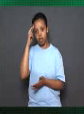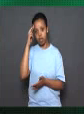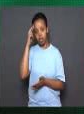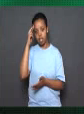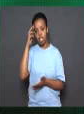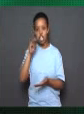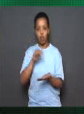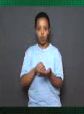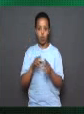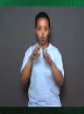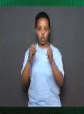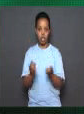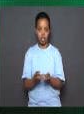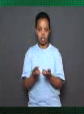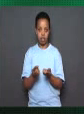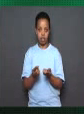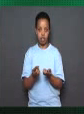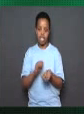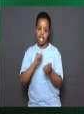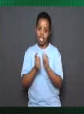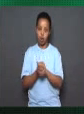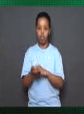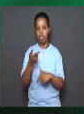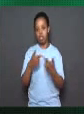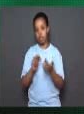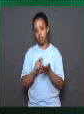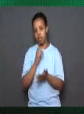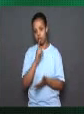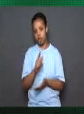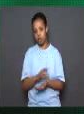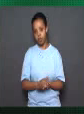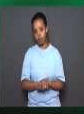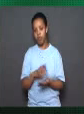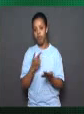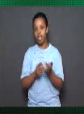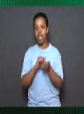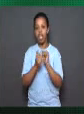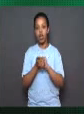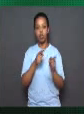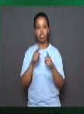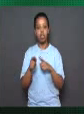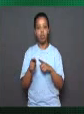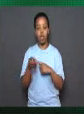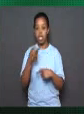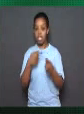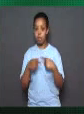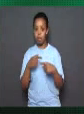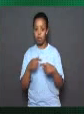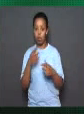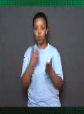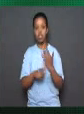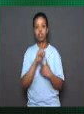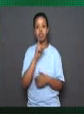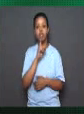the molecule begins to change. This change causes the active site